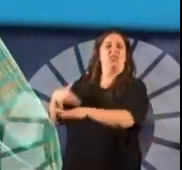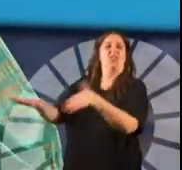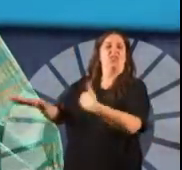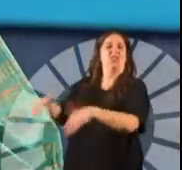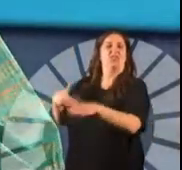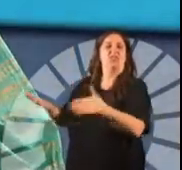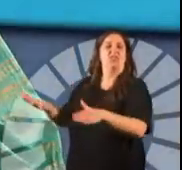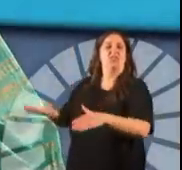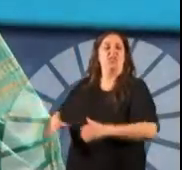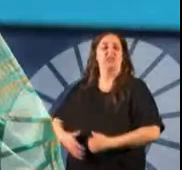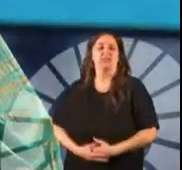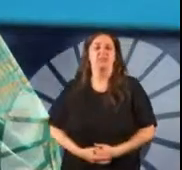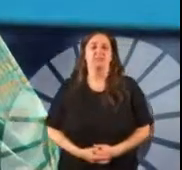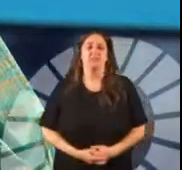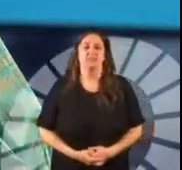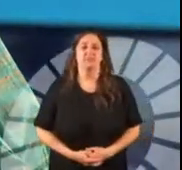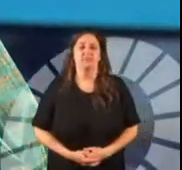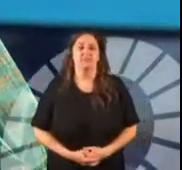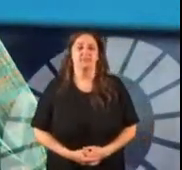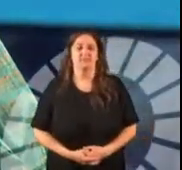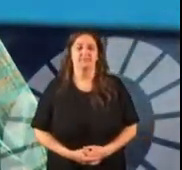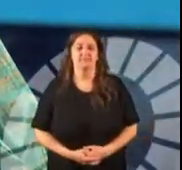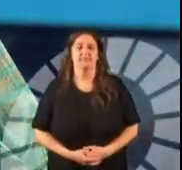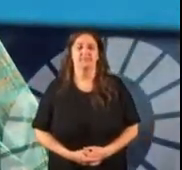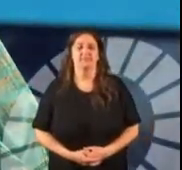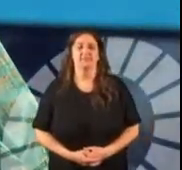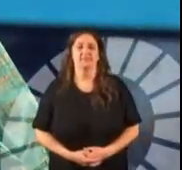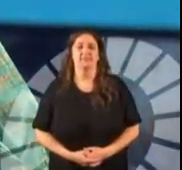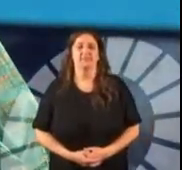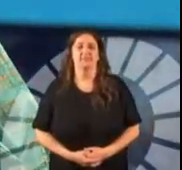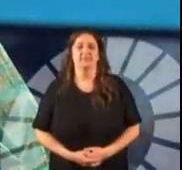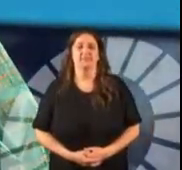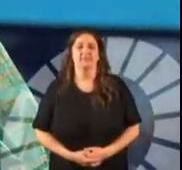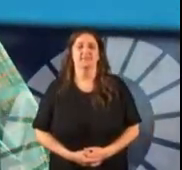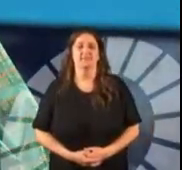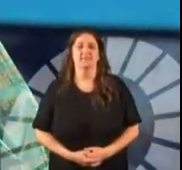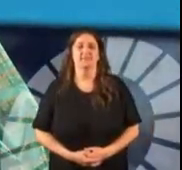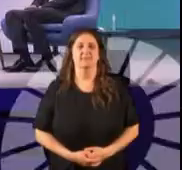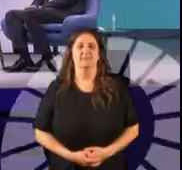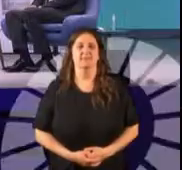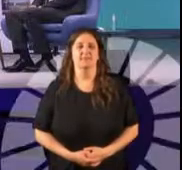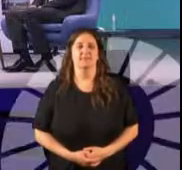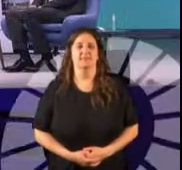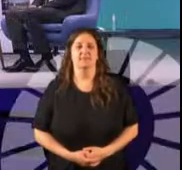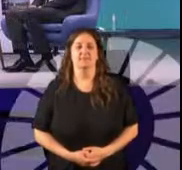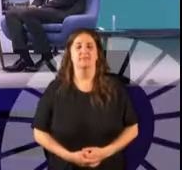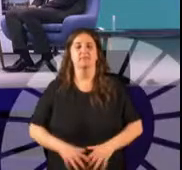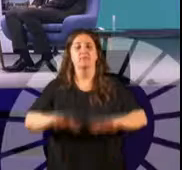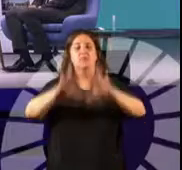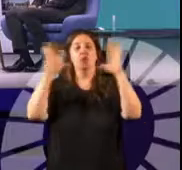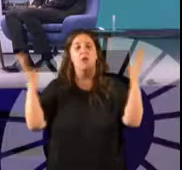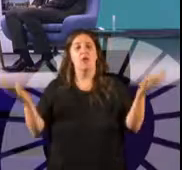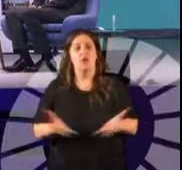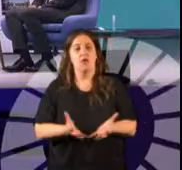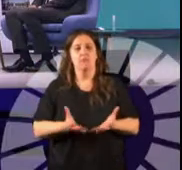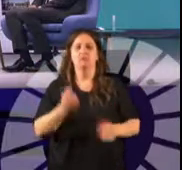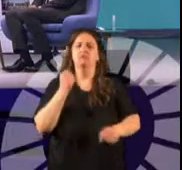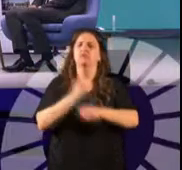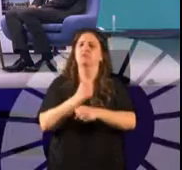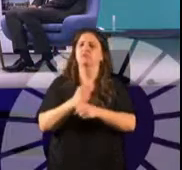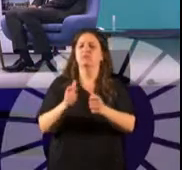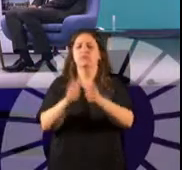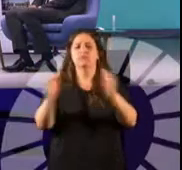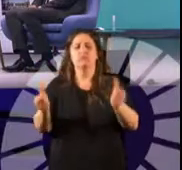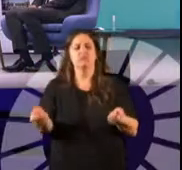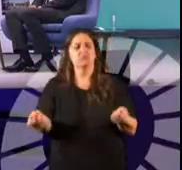managers. They are one quarter of parliamentarians around the